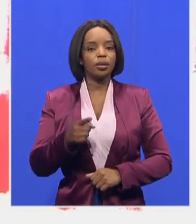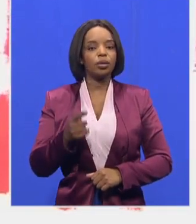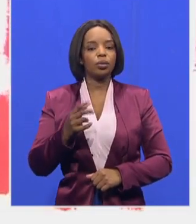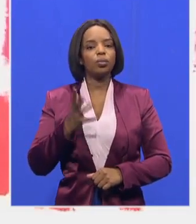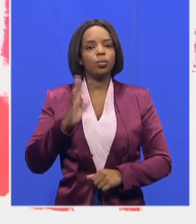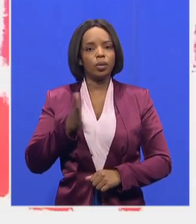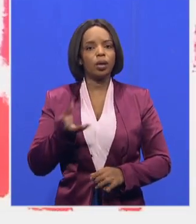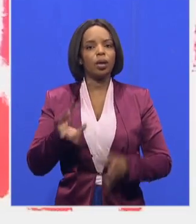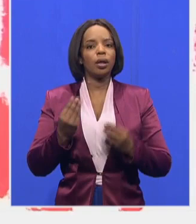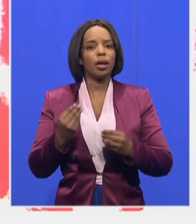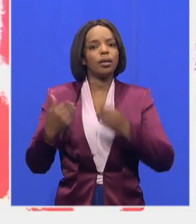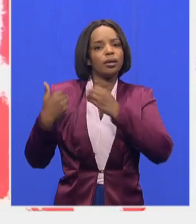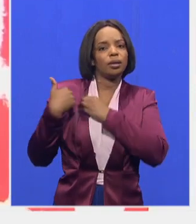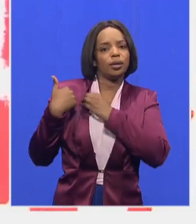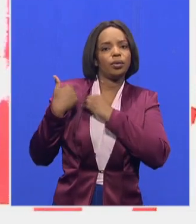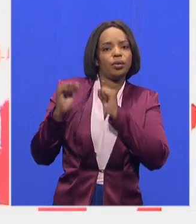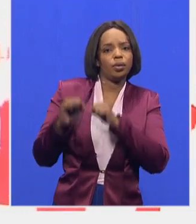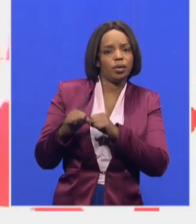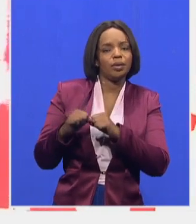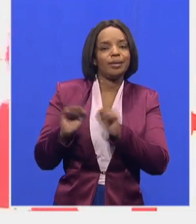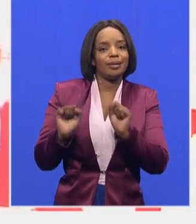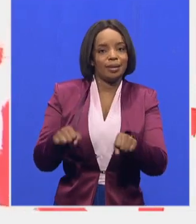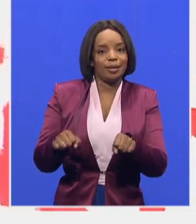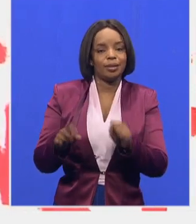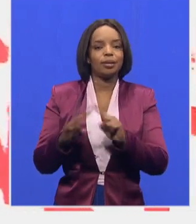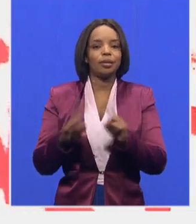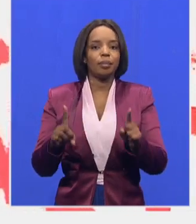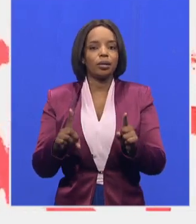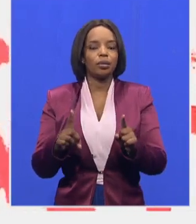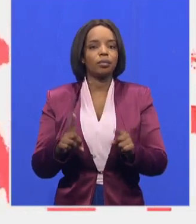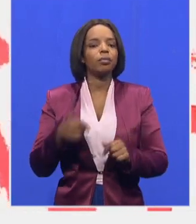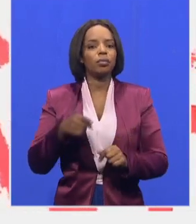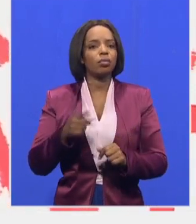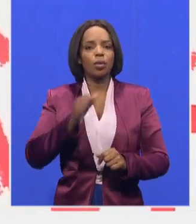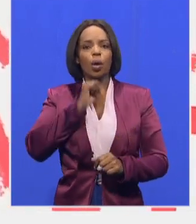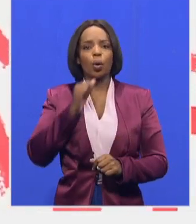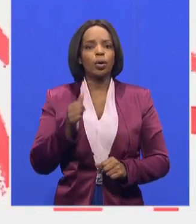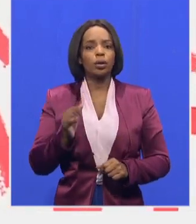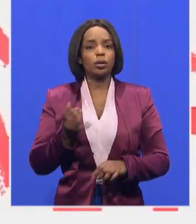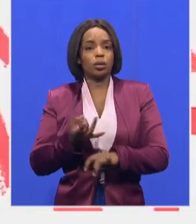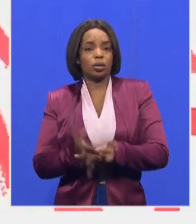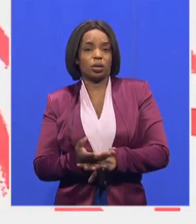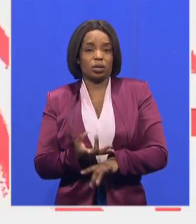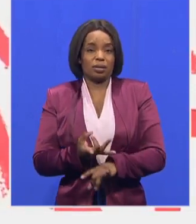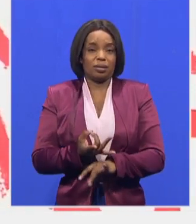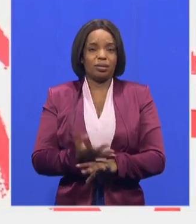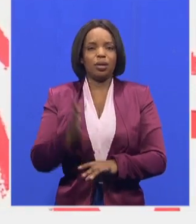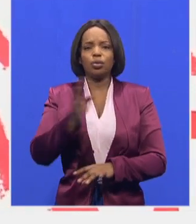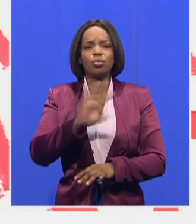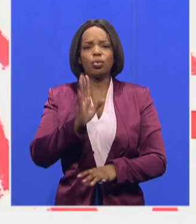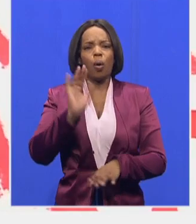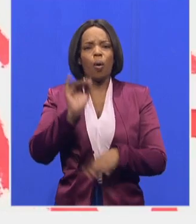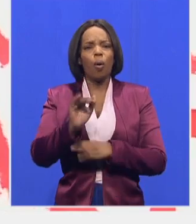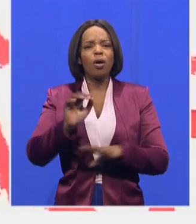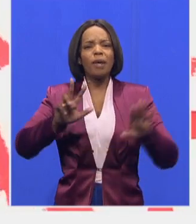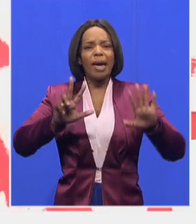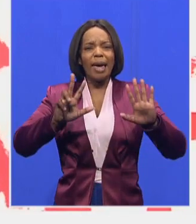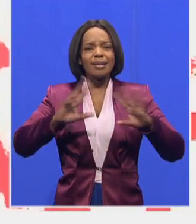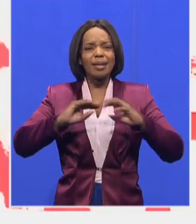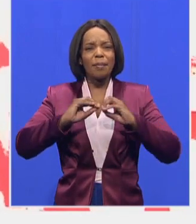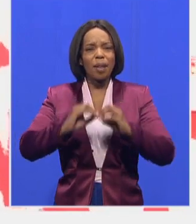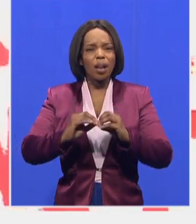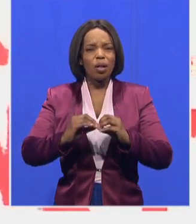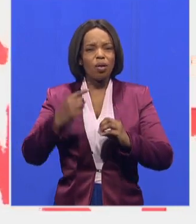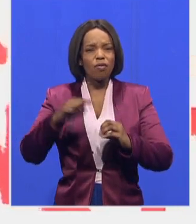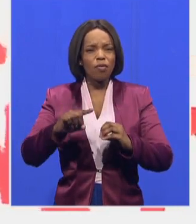but it must be commensurate to the threat, and certainly not to the excess that we're seeing, where over R8 billion a year is being spent